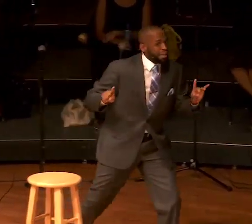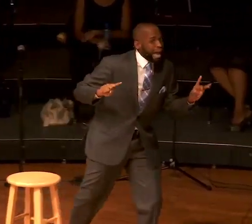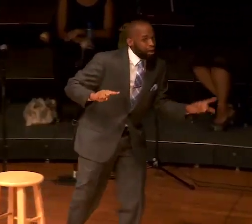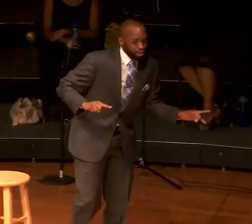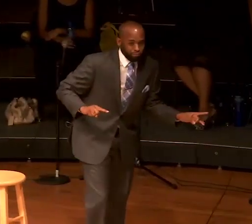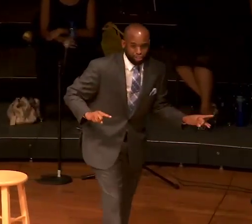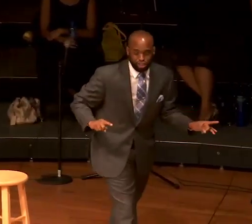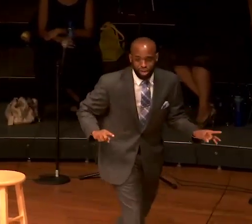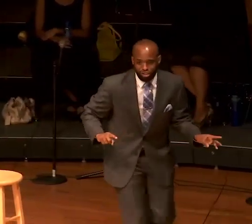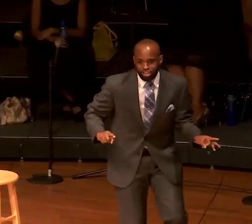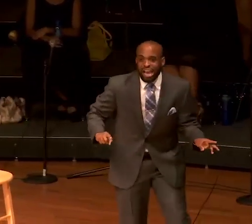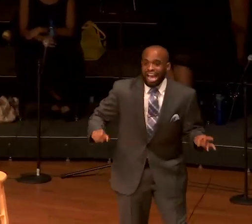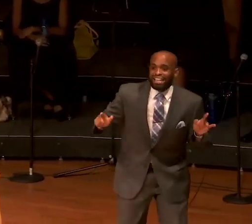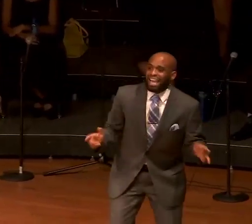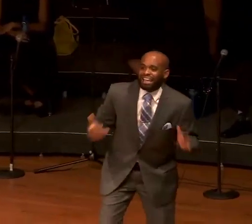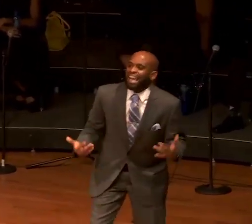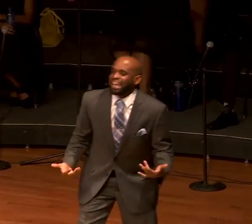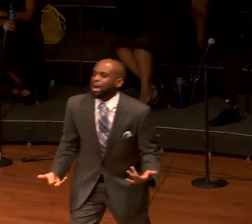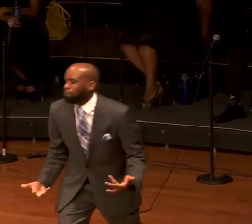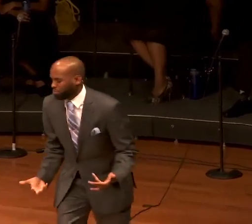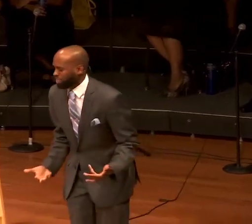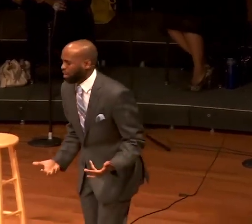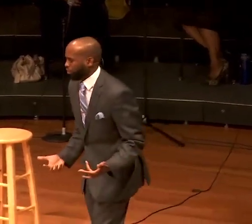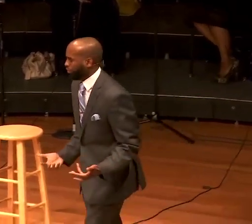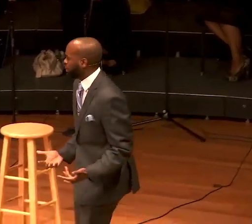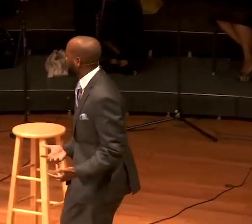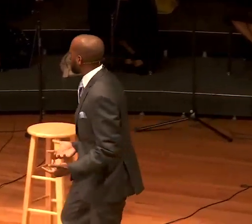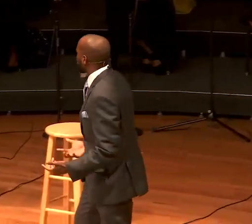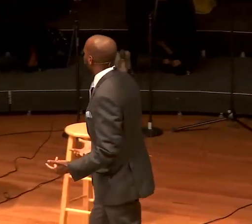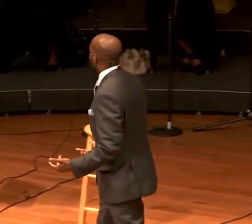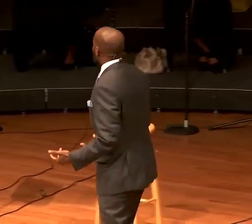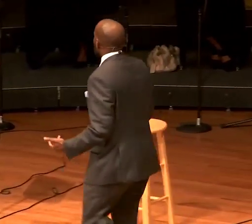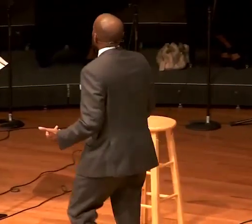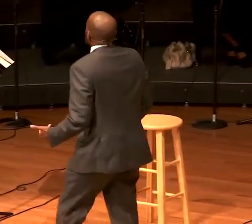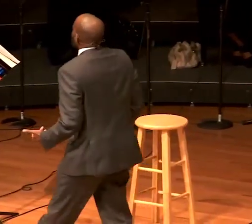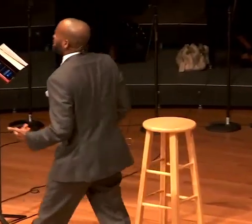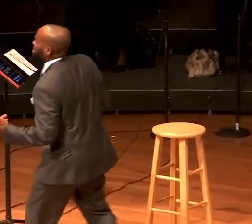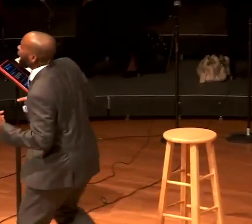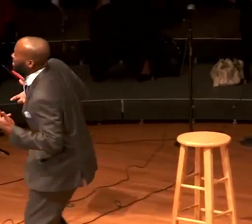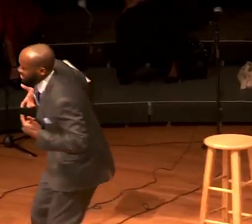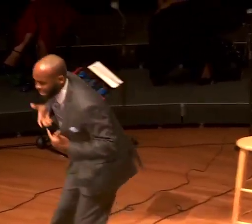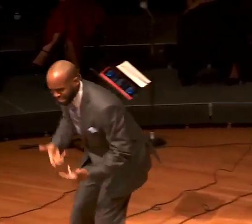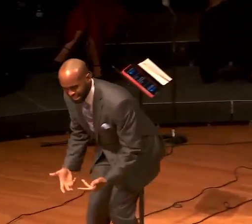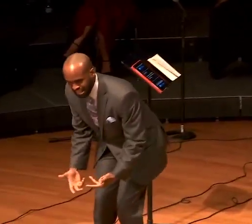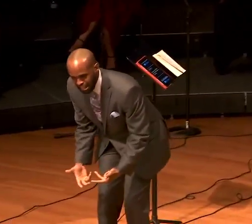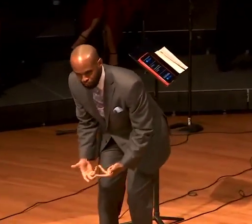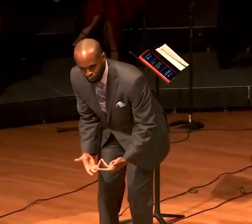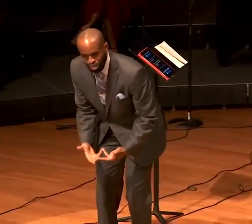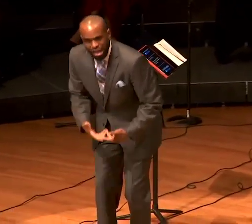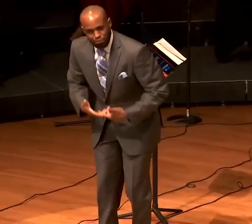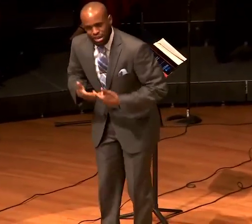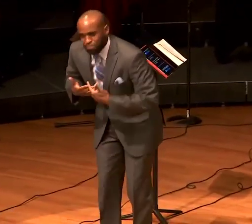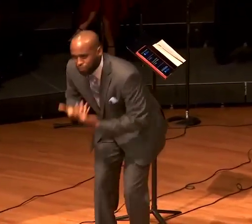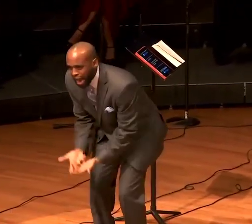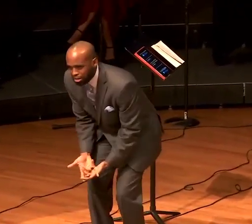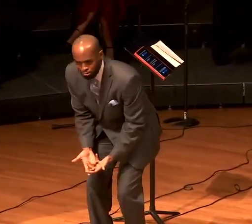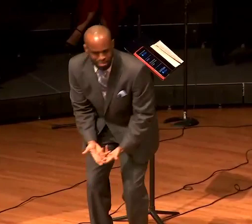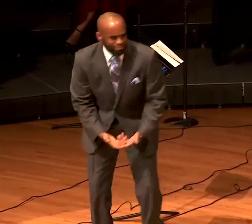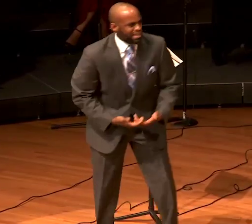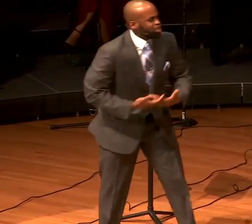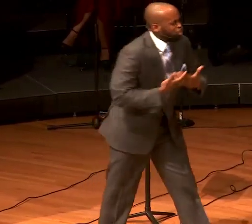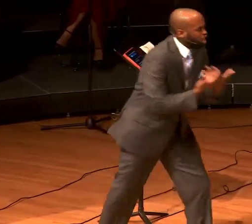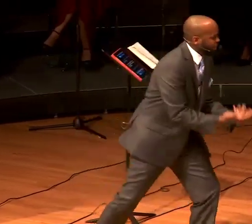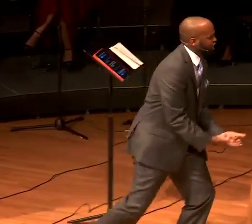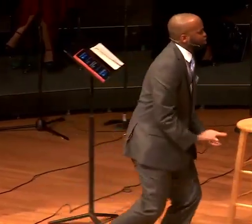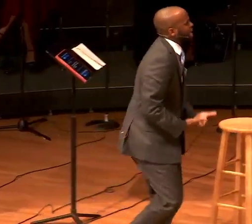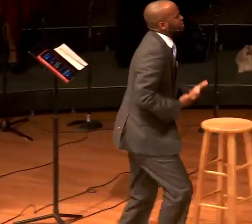about to fall out of the church and yet can't help himself. The toxicity level of the